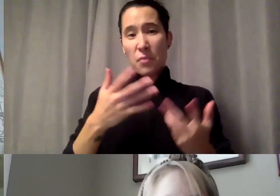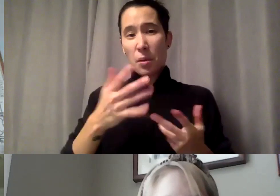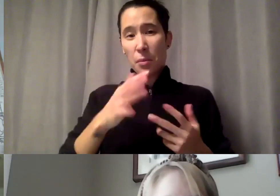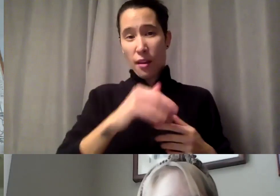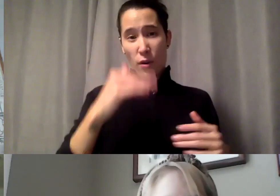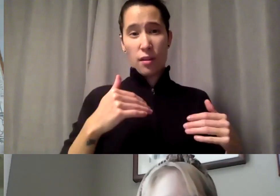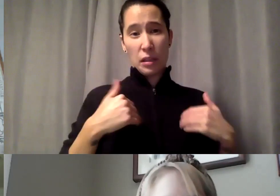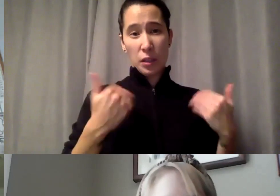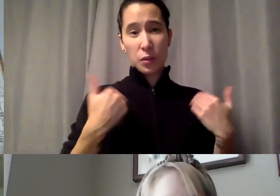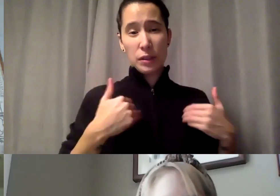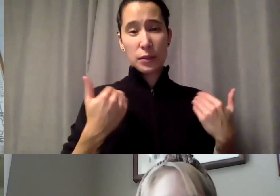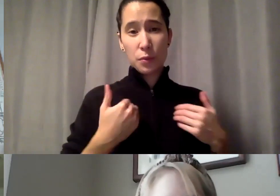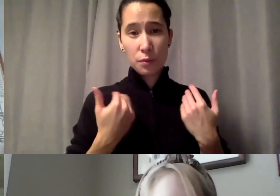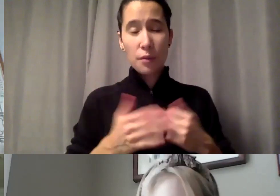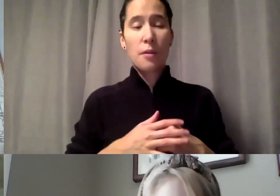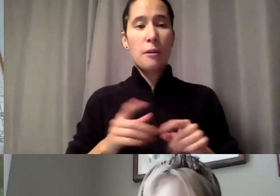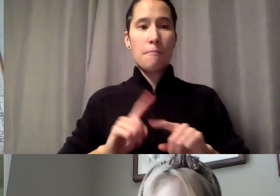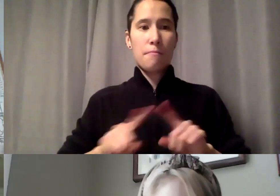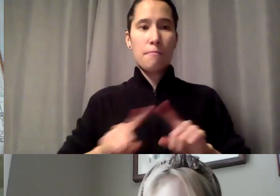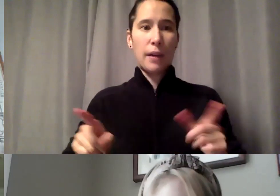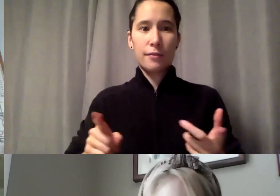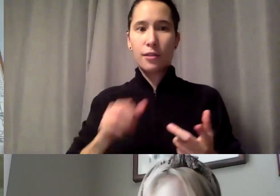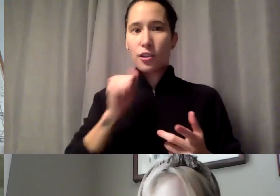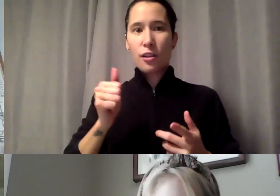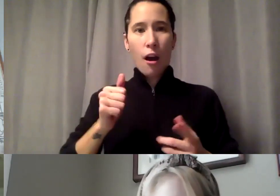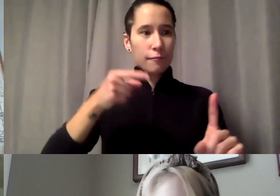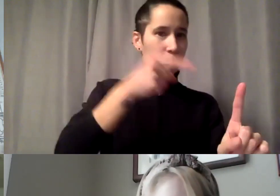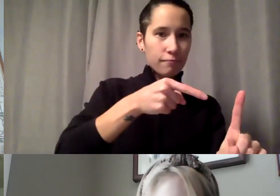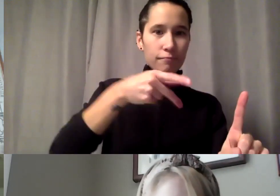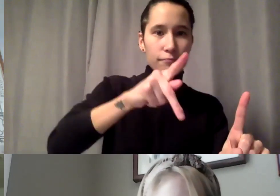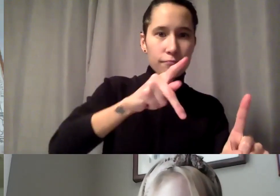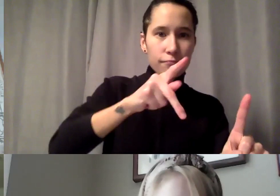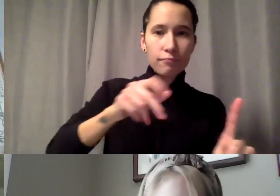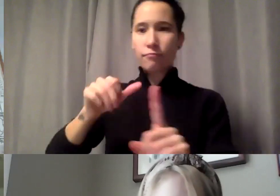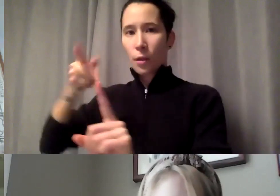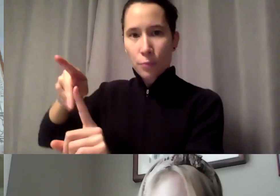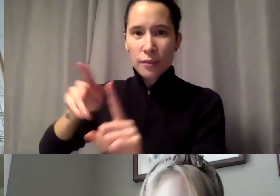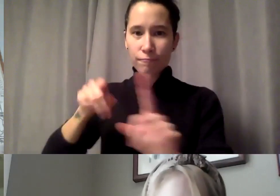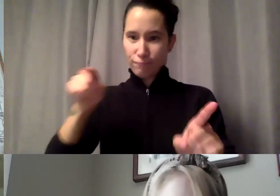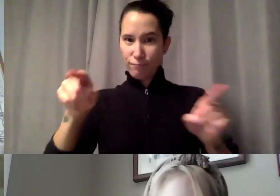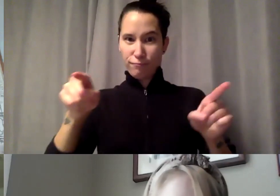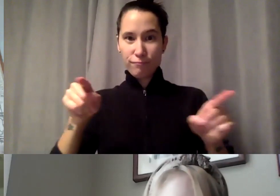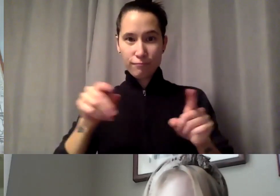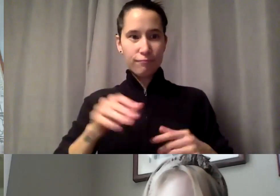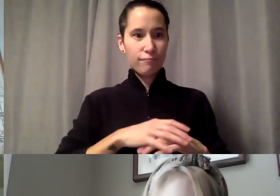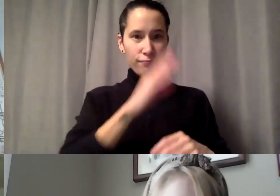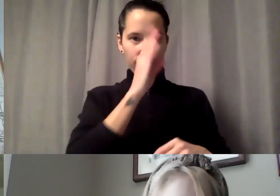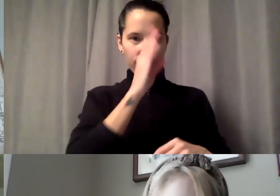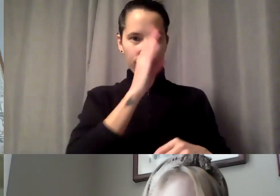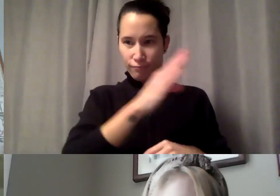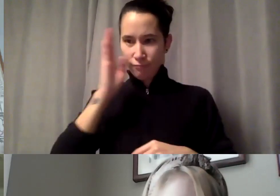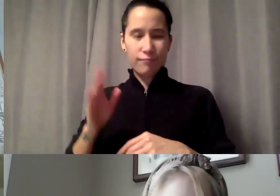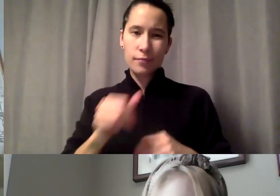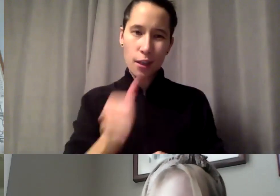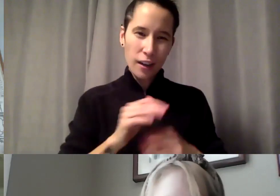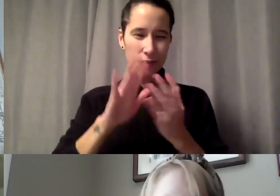there isn't a clear, this is allowed, this isn't allowed. But again, when you're making these decisions, how do we minimize the amount of people